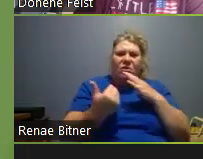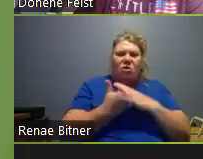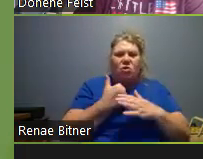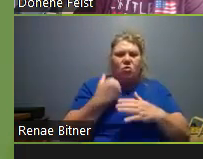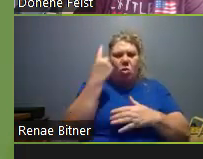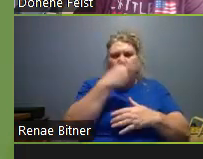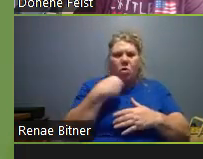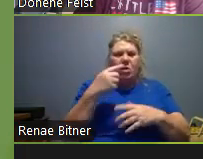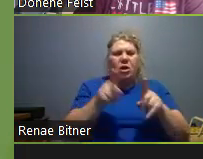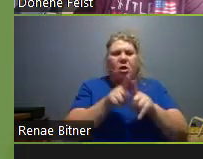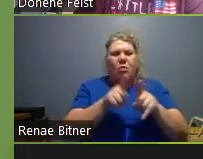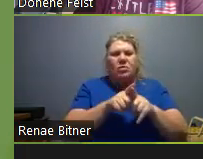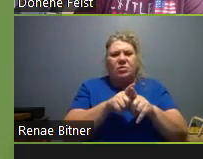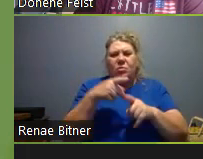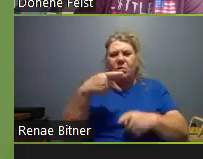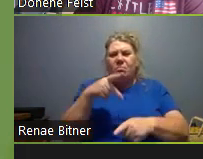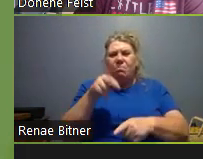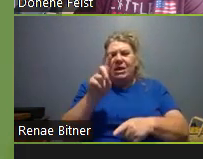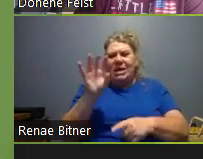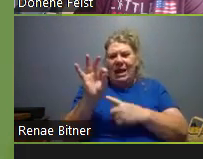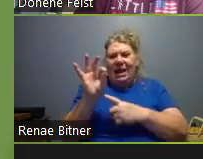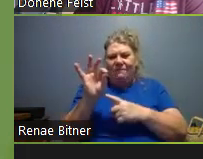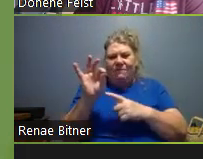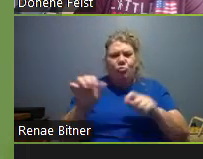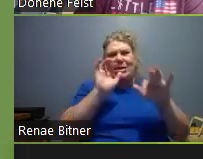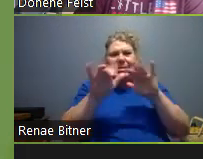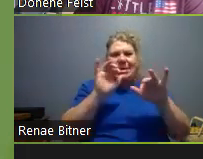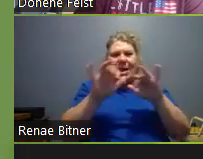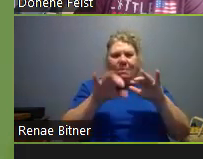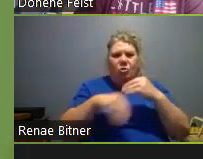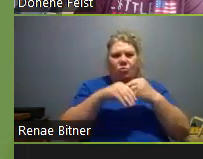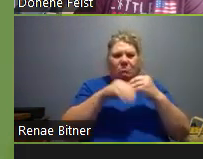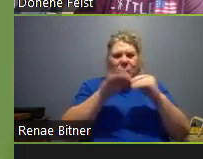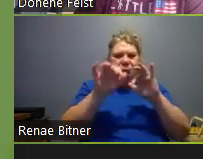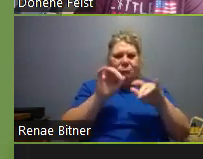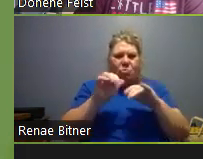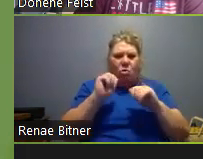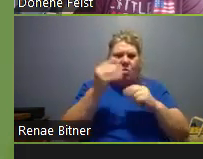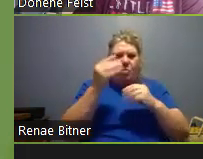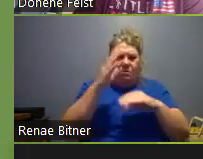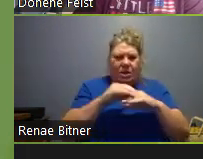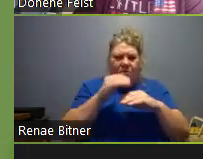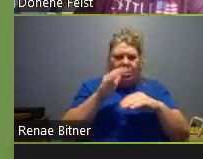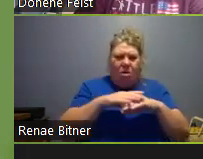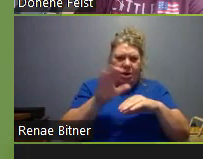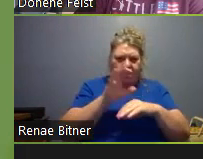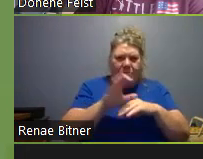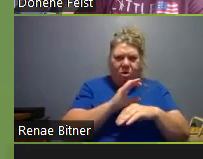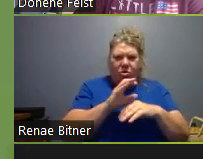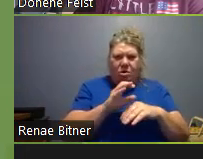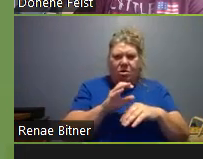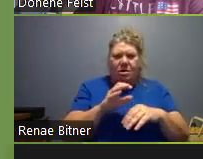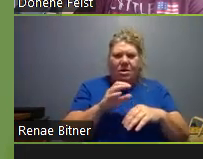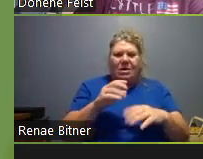and it's also PDF program fillable. So you can fill all the information in on your computer, carry it on a thumb